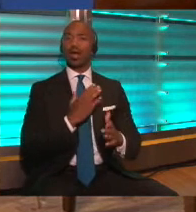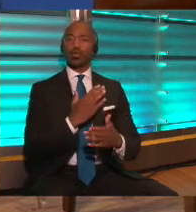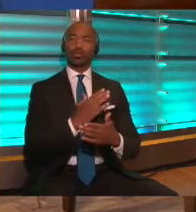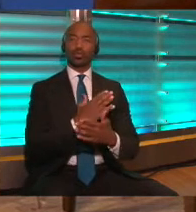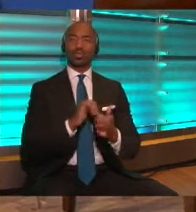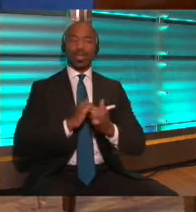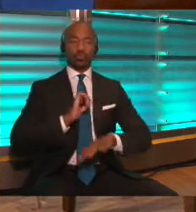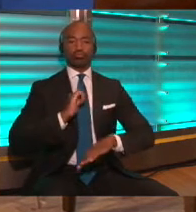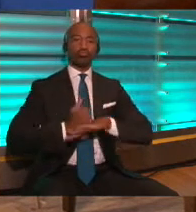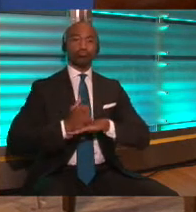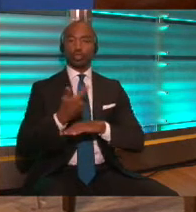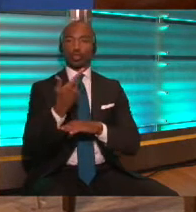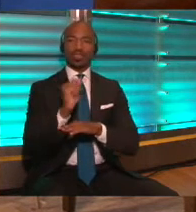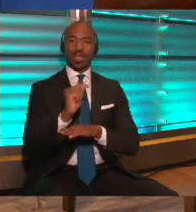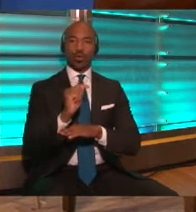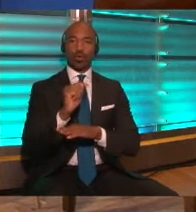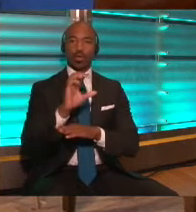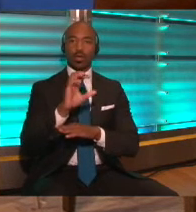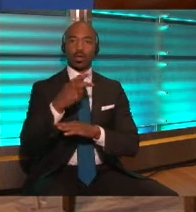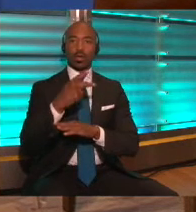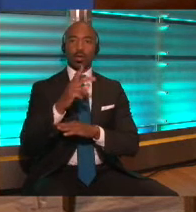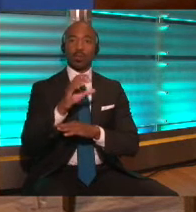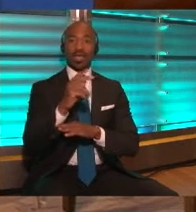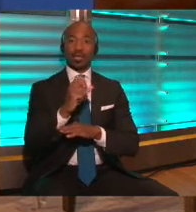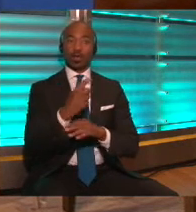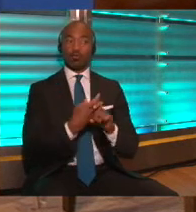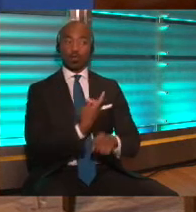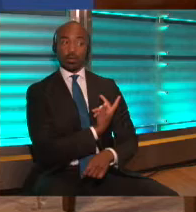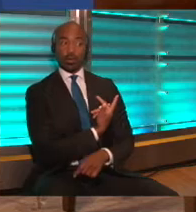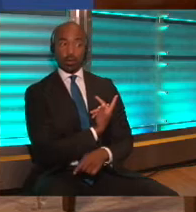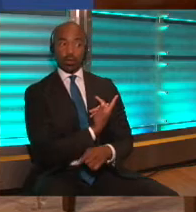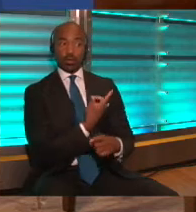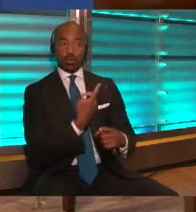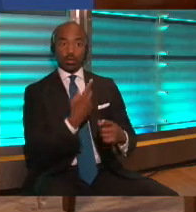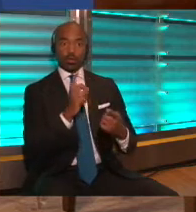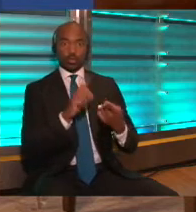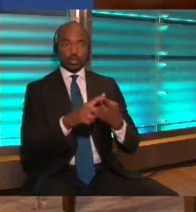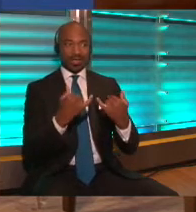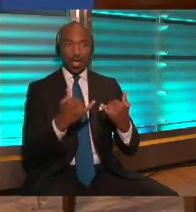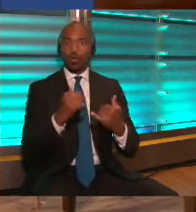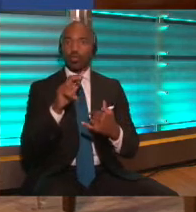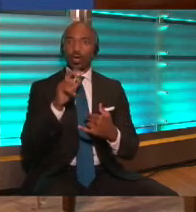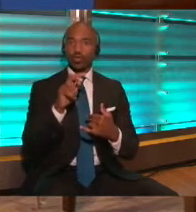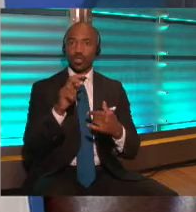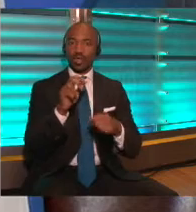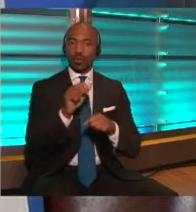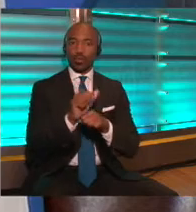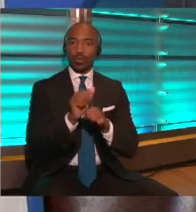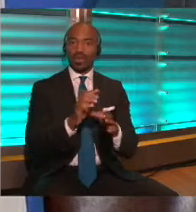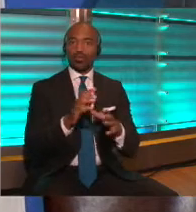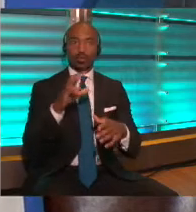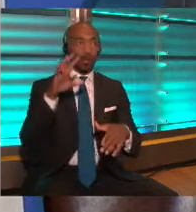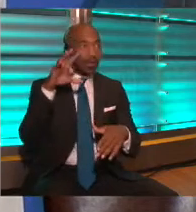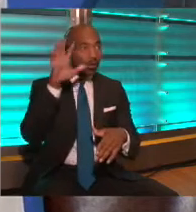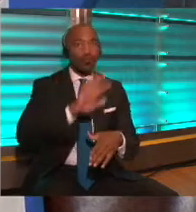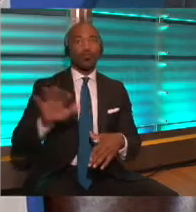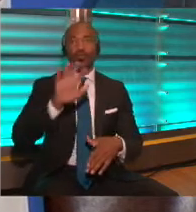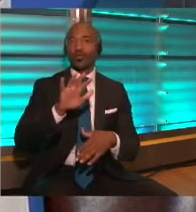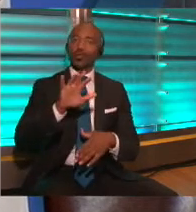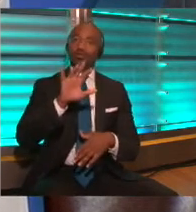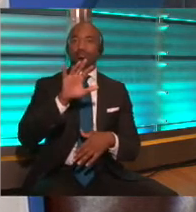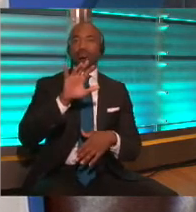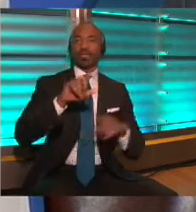Georgetown Cupcake from just the two of us to bootstrapping it to 300 employees across 7 cities across the